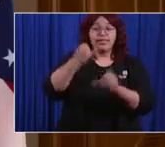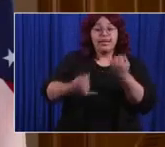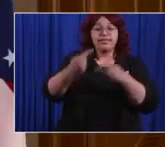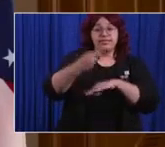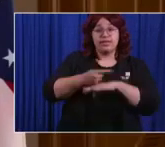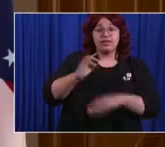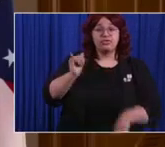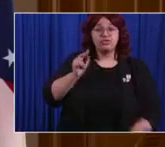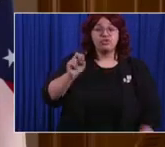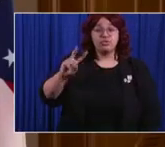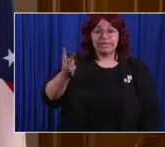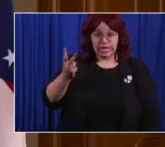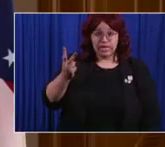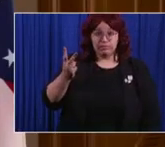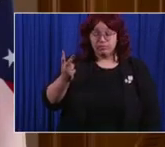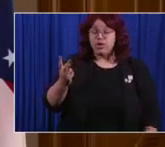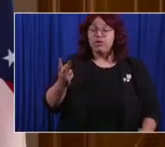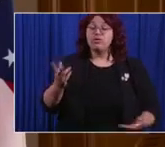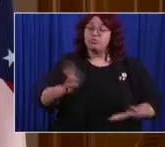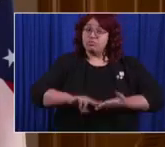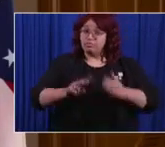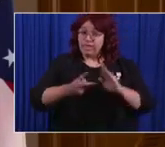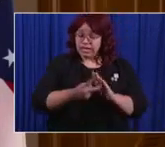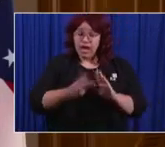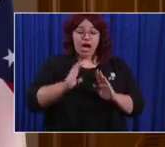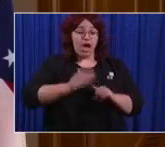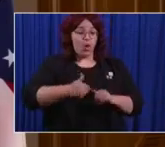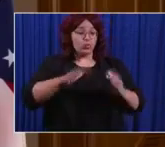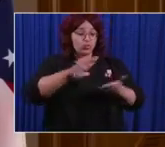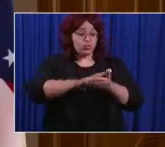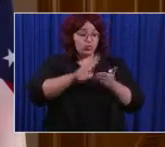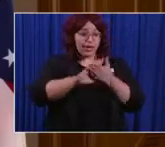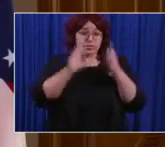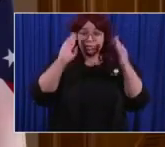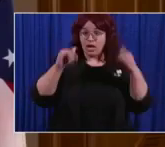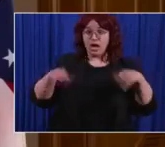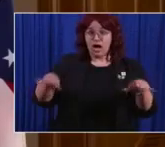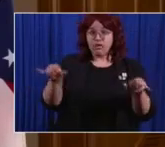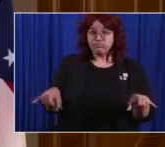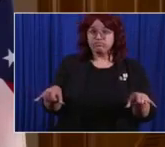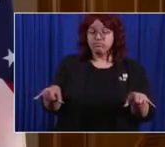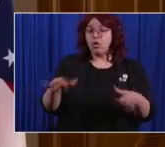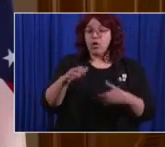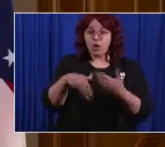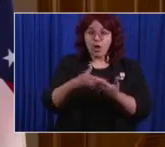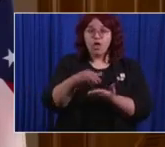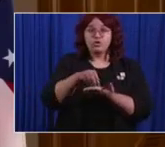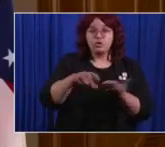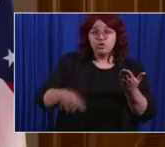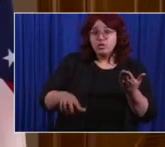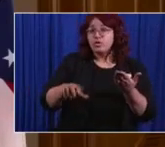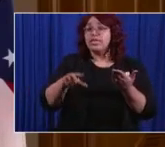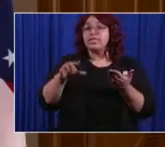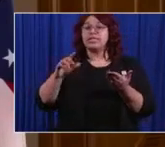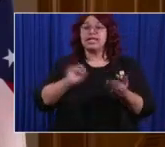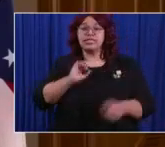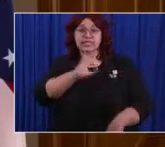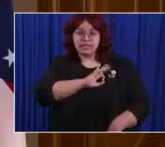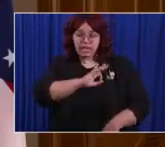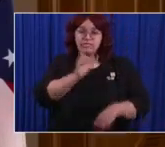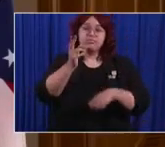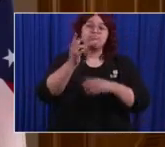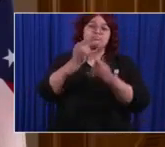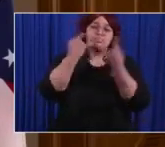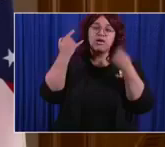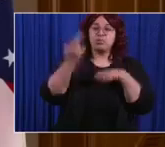year just like they started. And that is to have everyone have a mask on. It has worked exceedingly well. It's been one of the